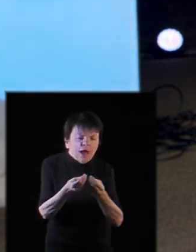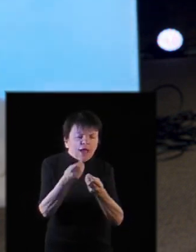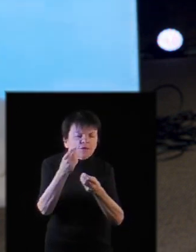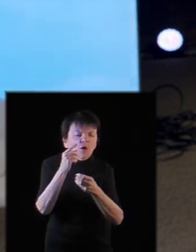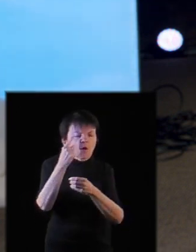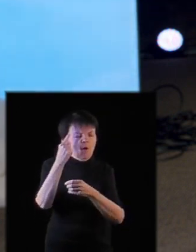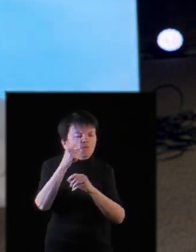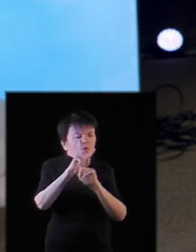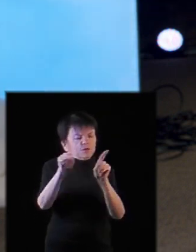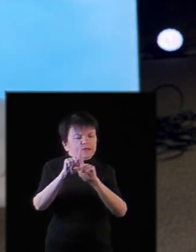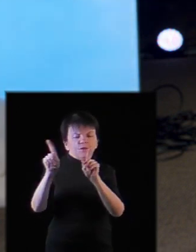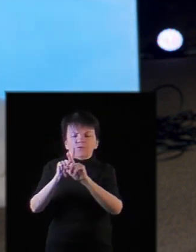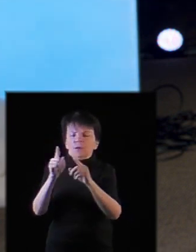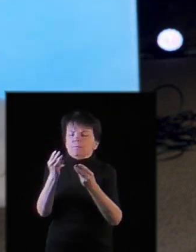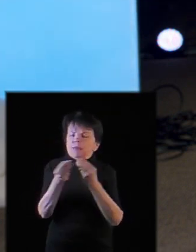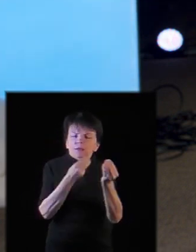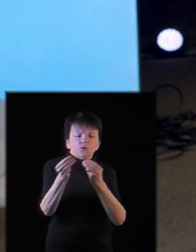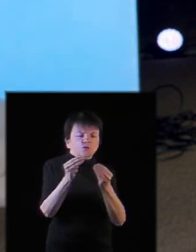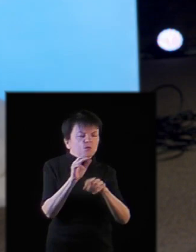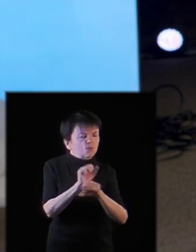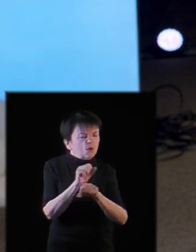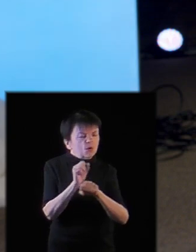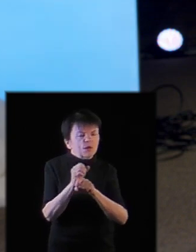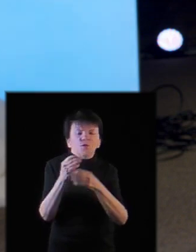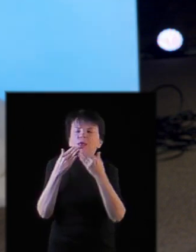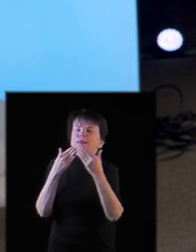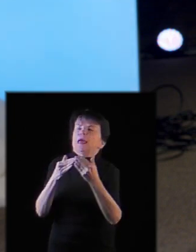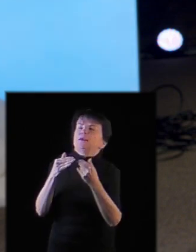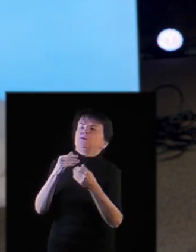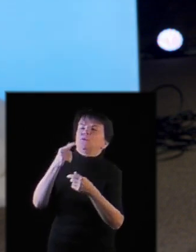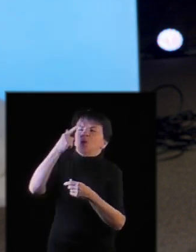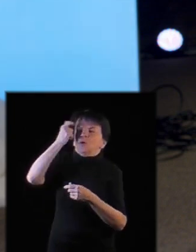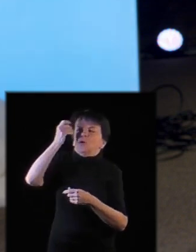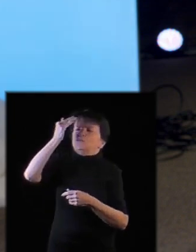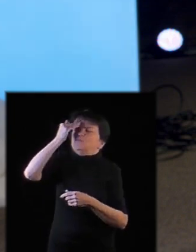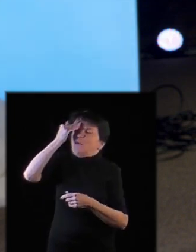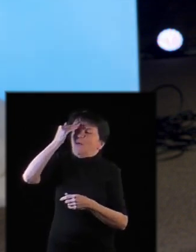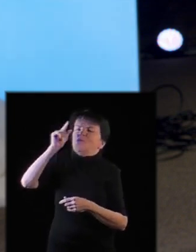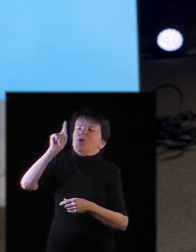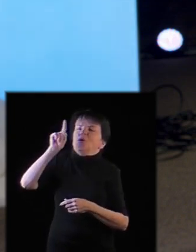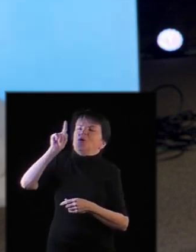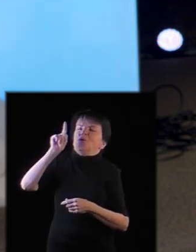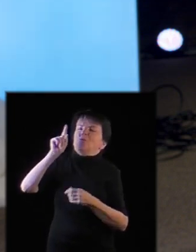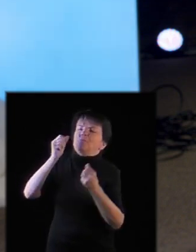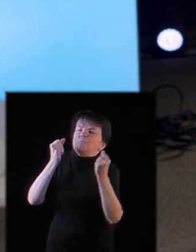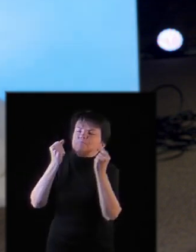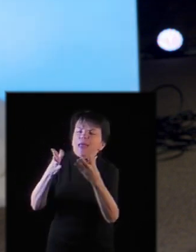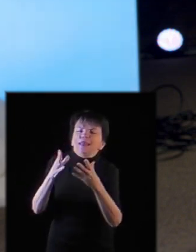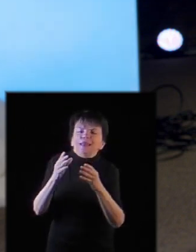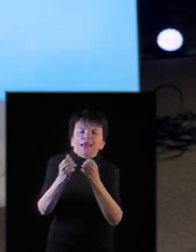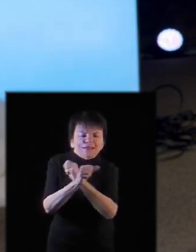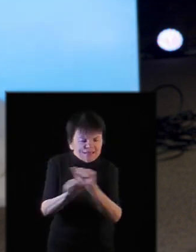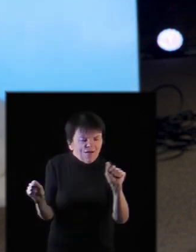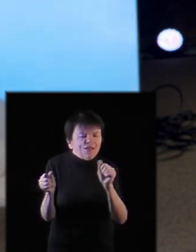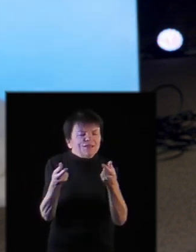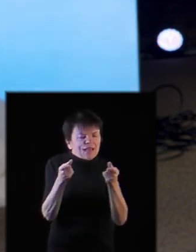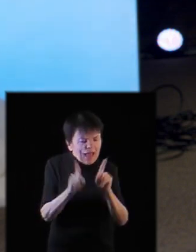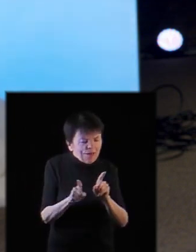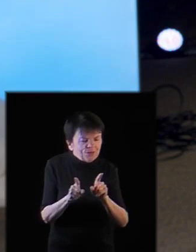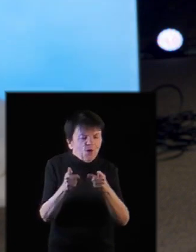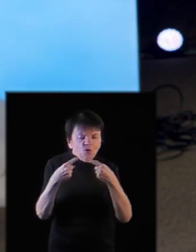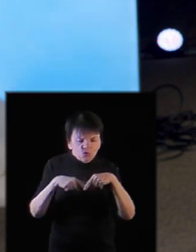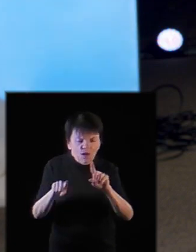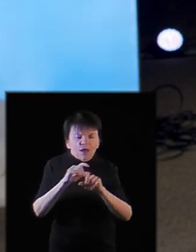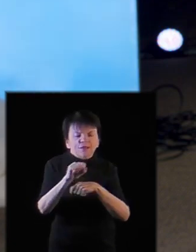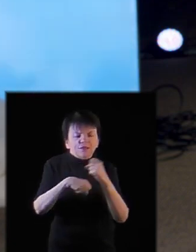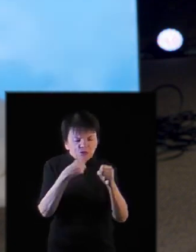the ministry work that is happening. We thank you because we believe that many more salvations will take place even throughout the rest of